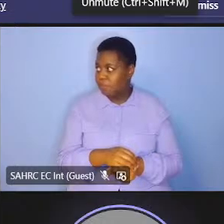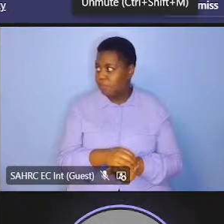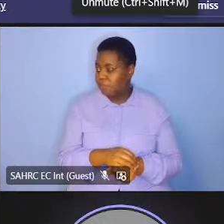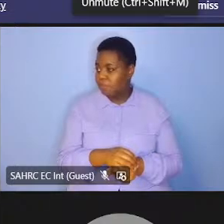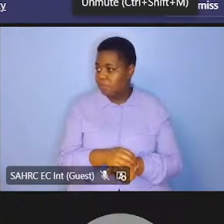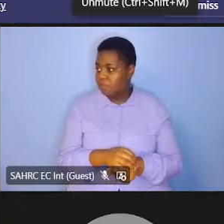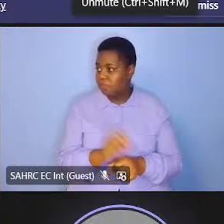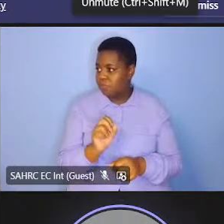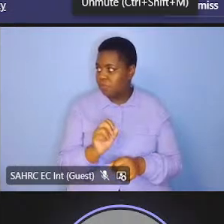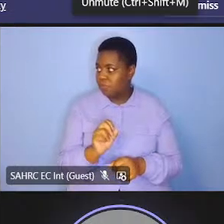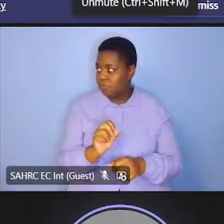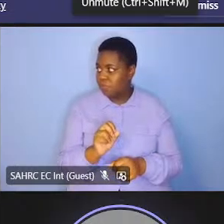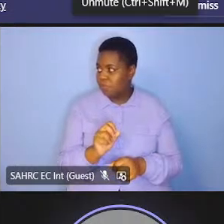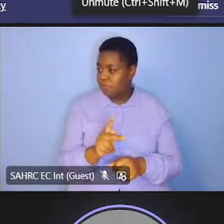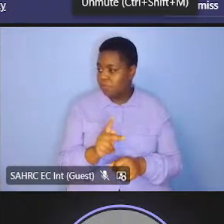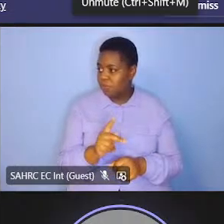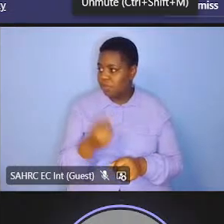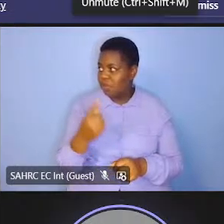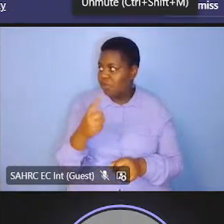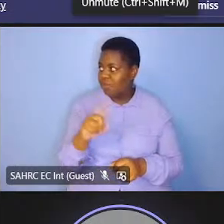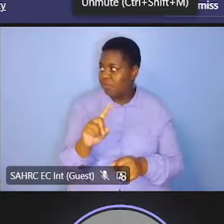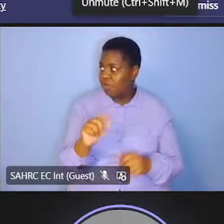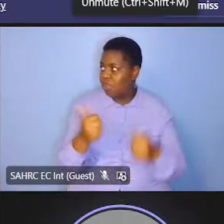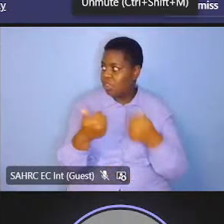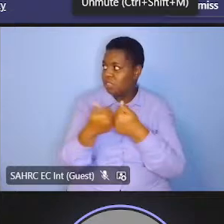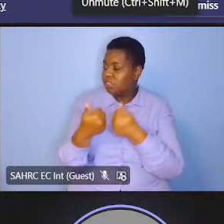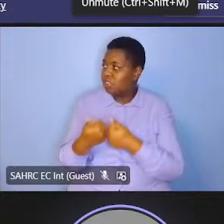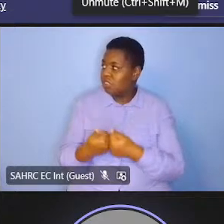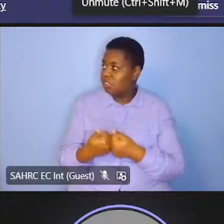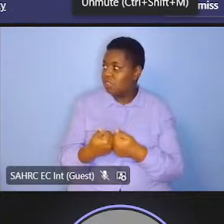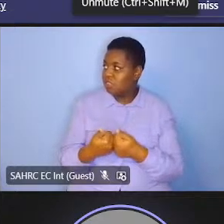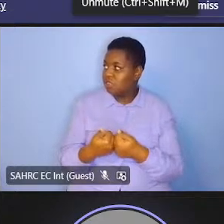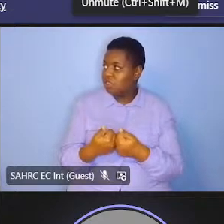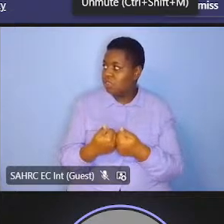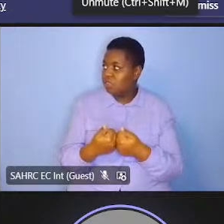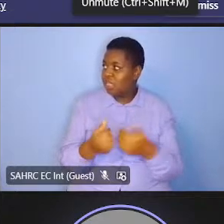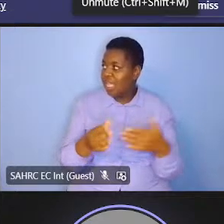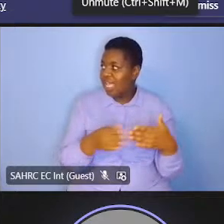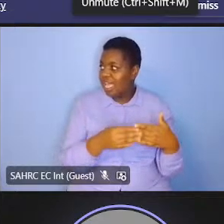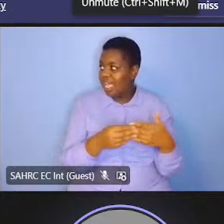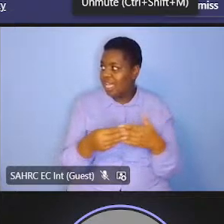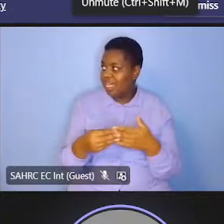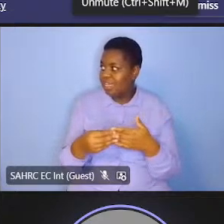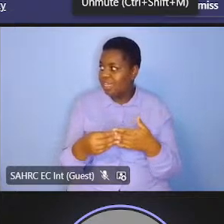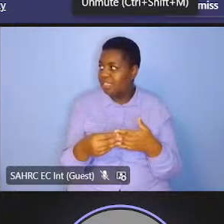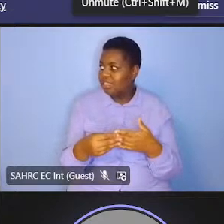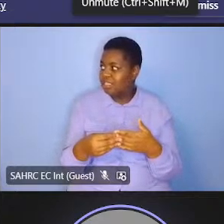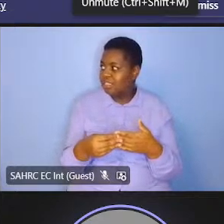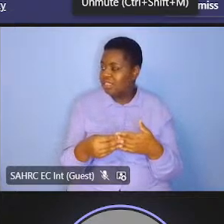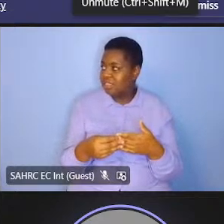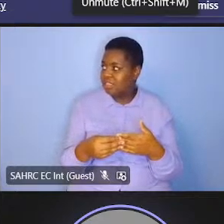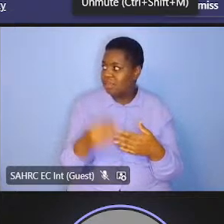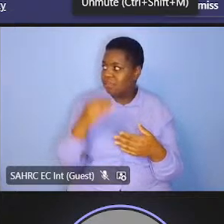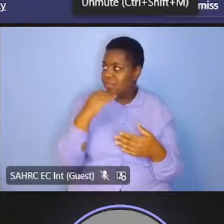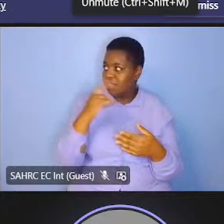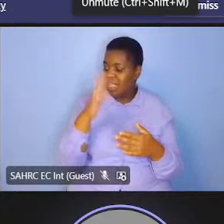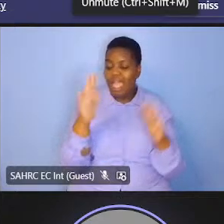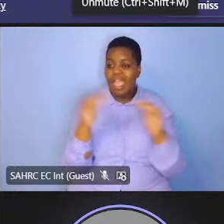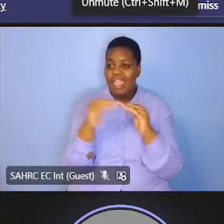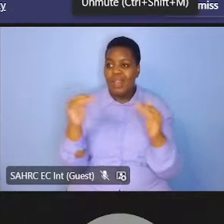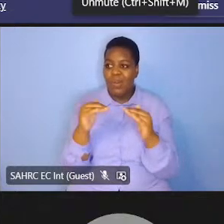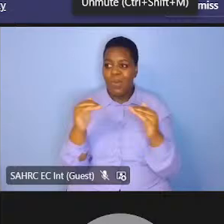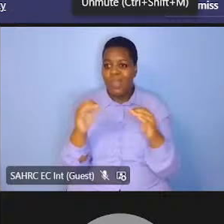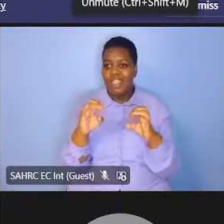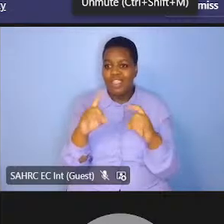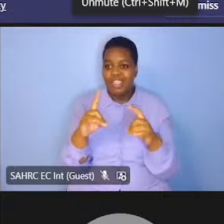Okay. In terms of the challenges with the guidelines for school uniform, as highlighted by Equal Education Law Center,